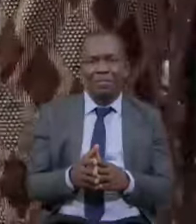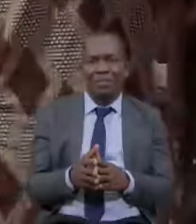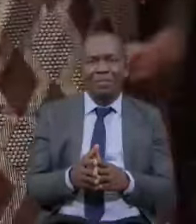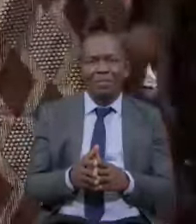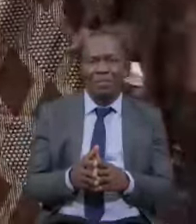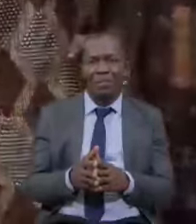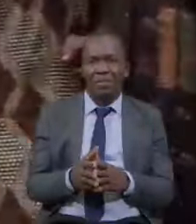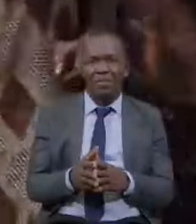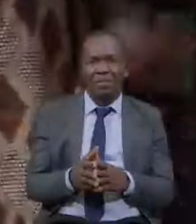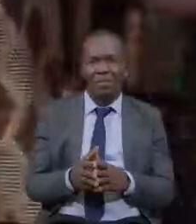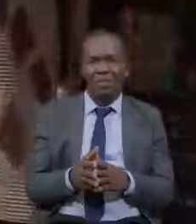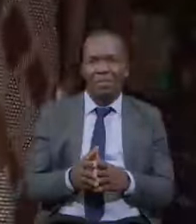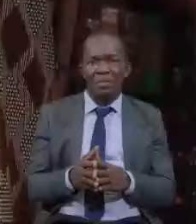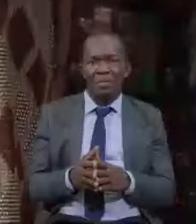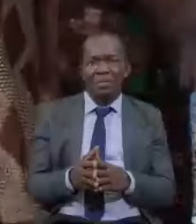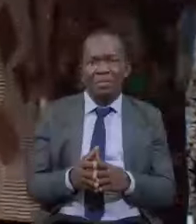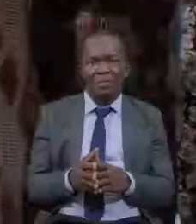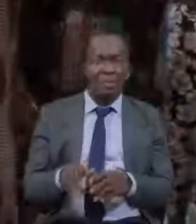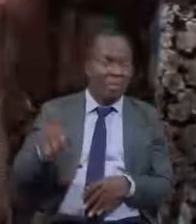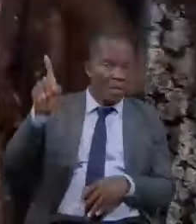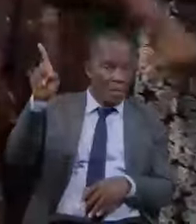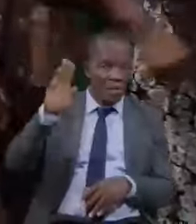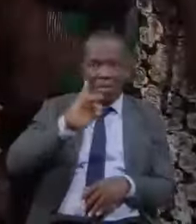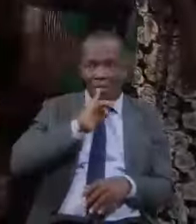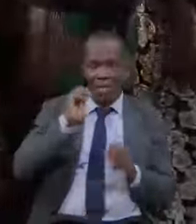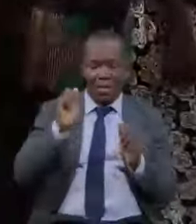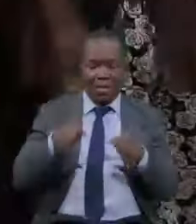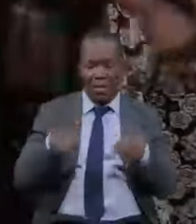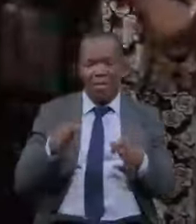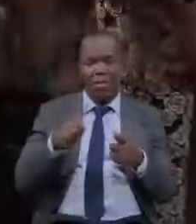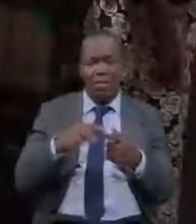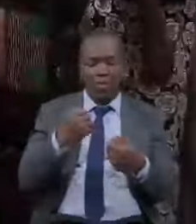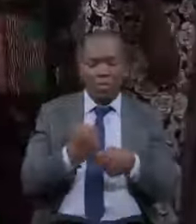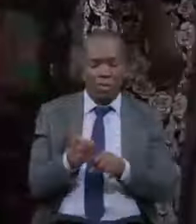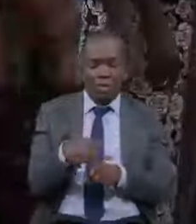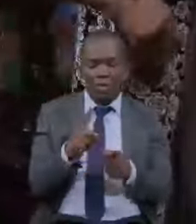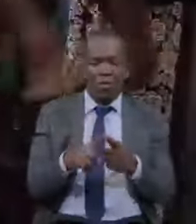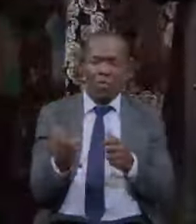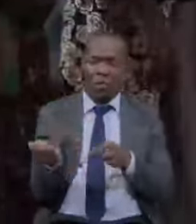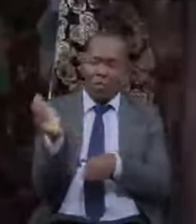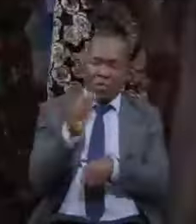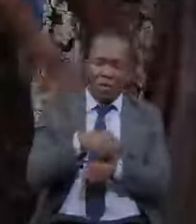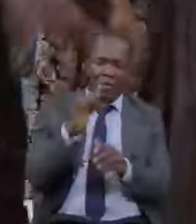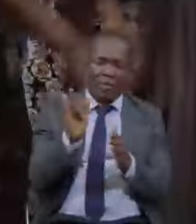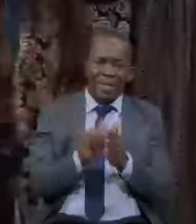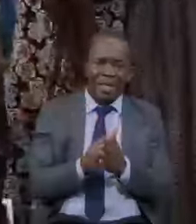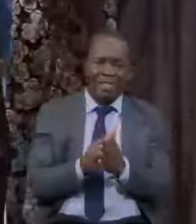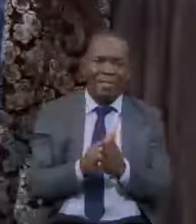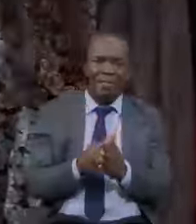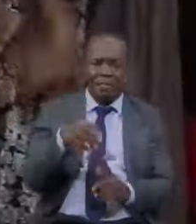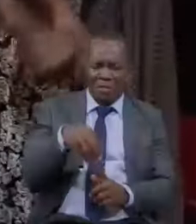He's able to make you overcome that peculiar trait of anger in your life.